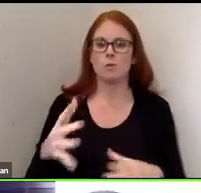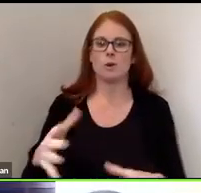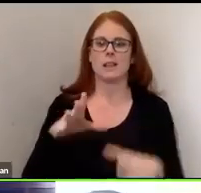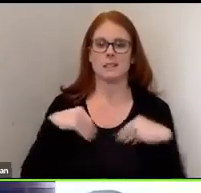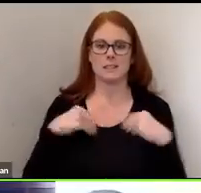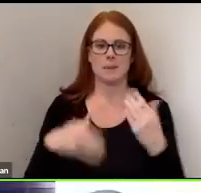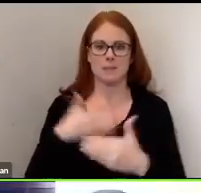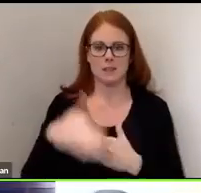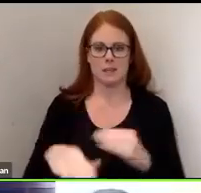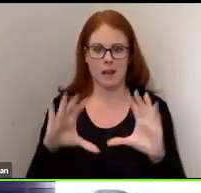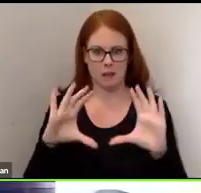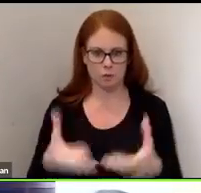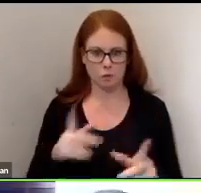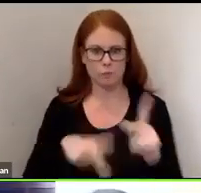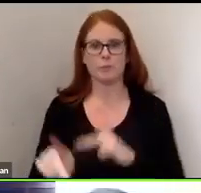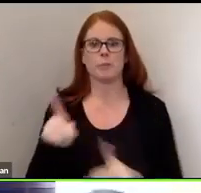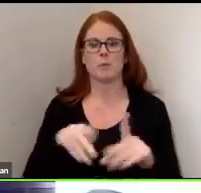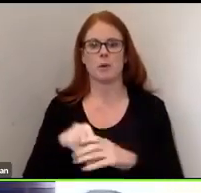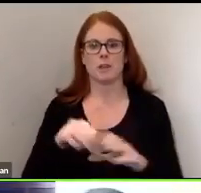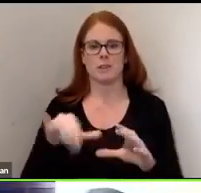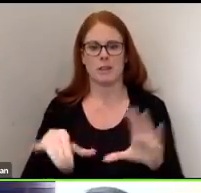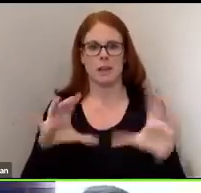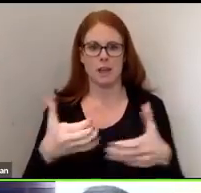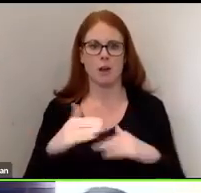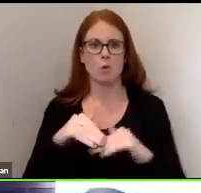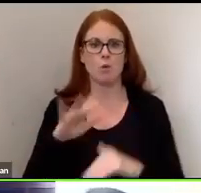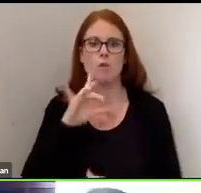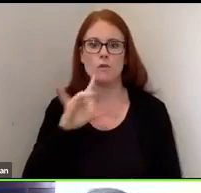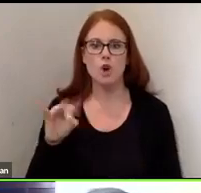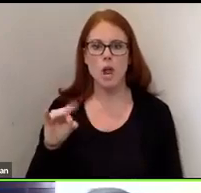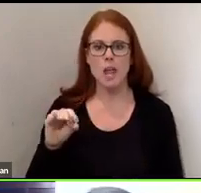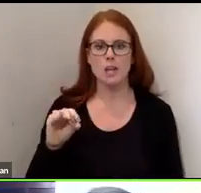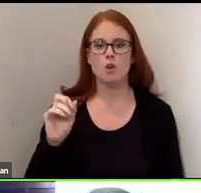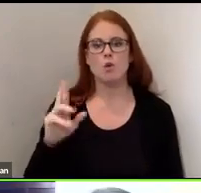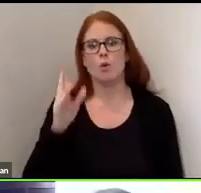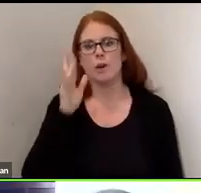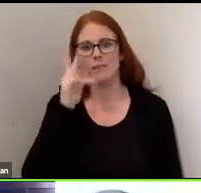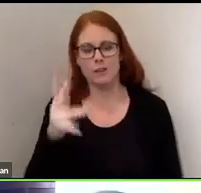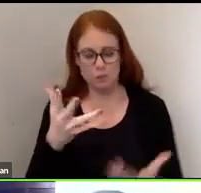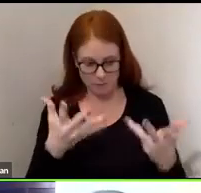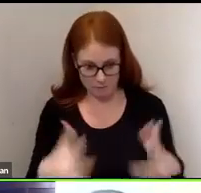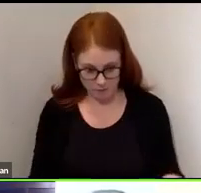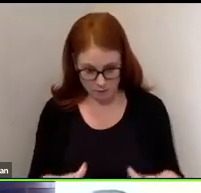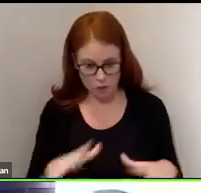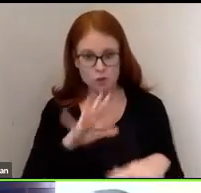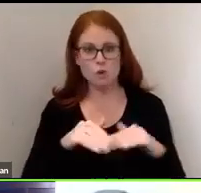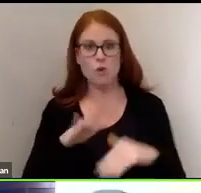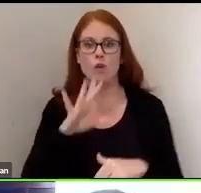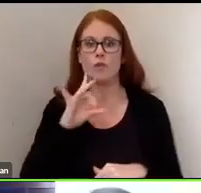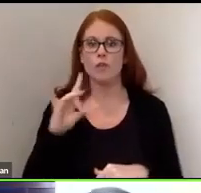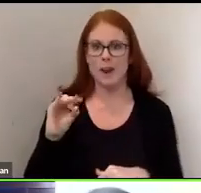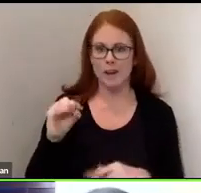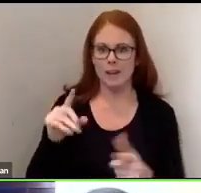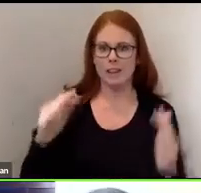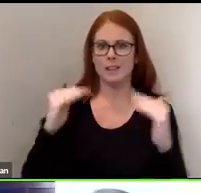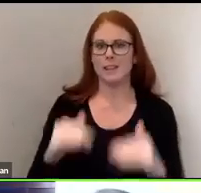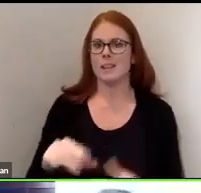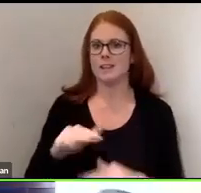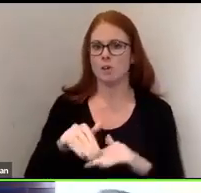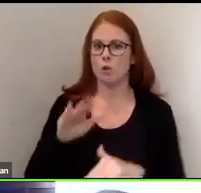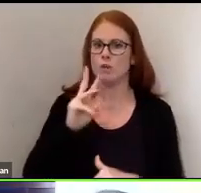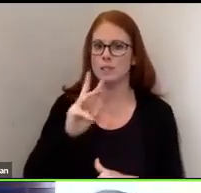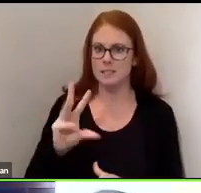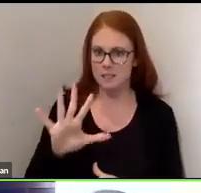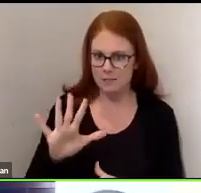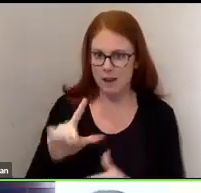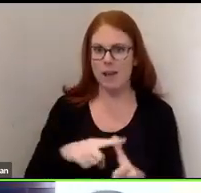people on our list in that category. So in that 80 plus, or when we eventually get through those, we'll start dropping down into our 65 plus and adding more people and inviting